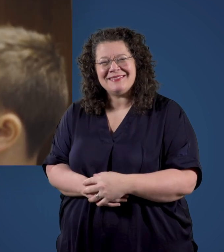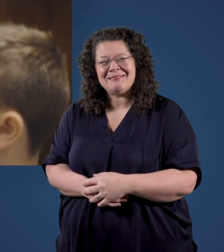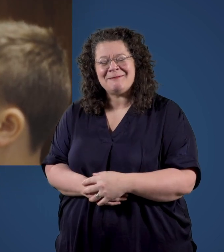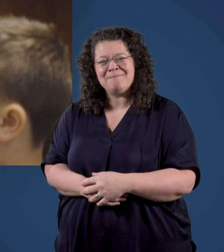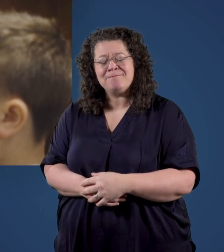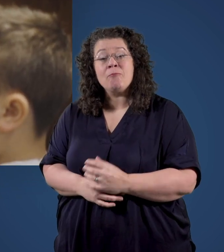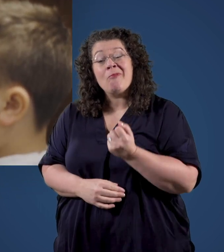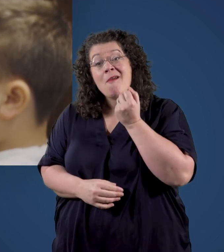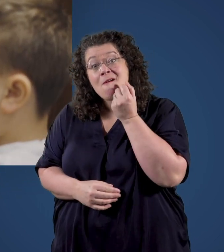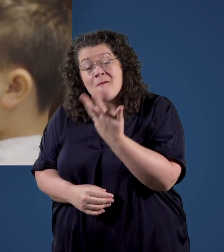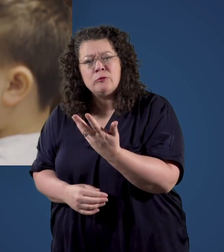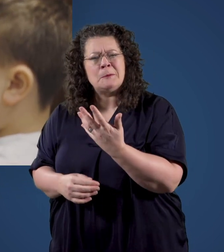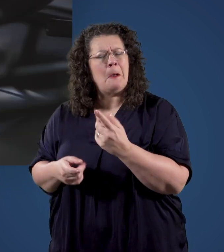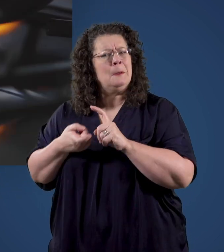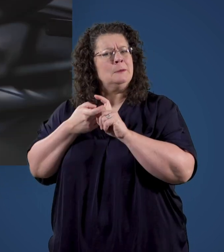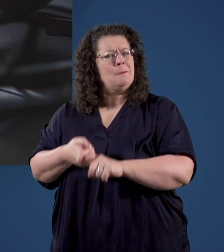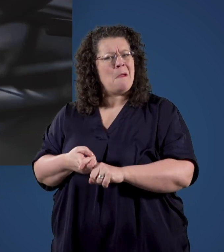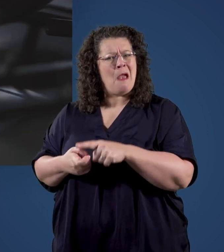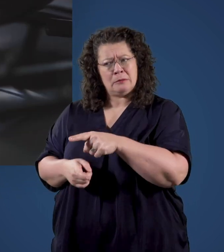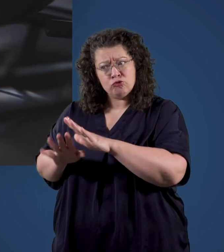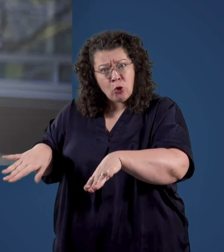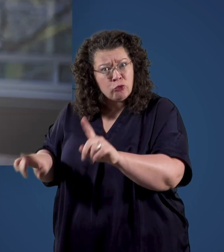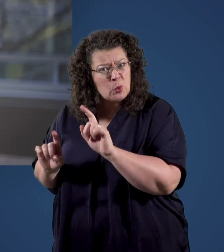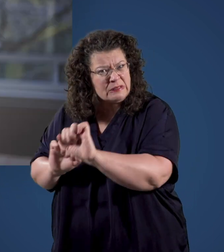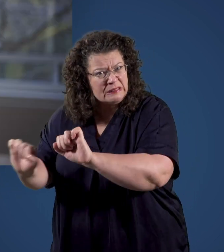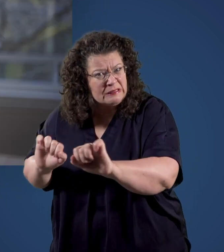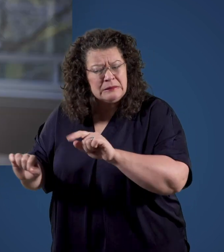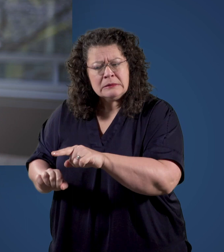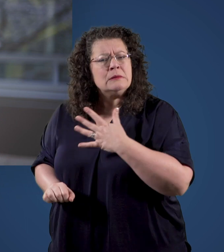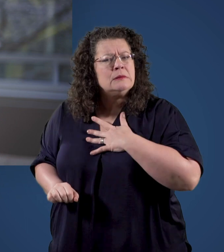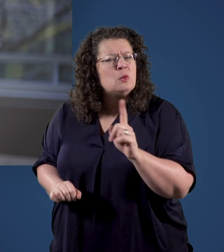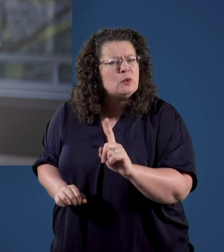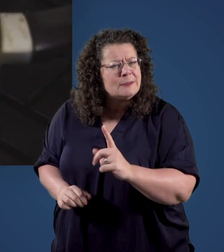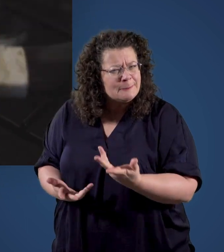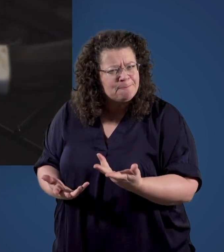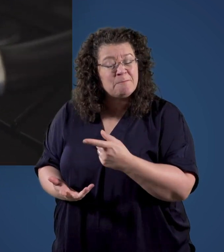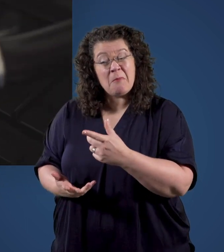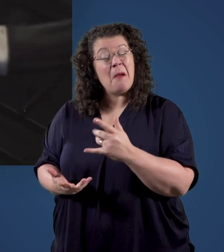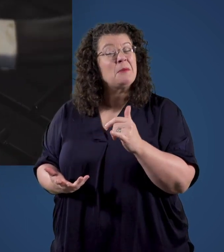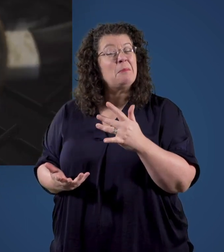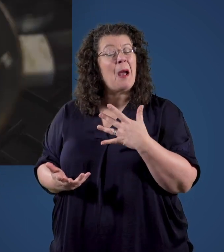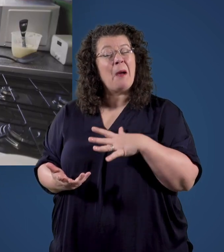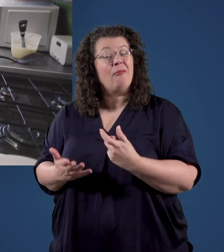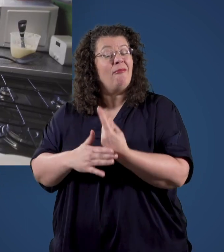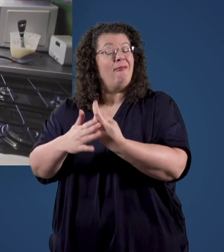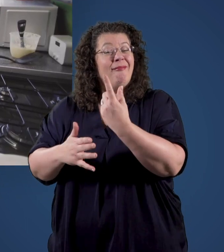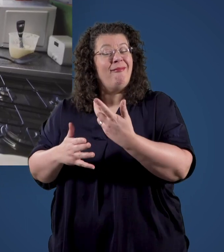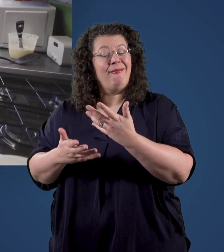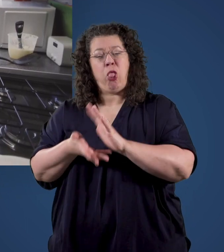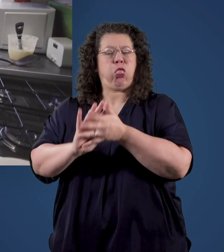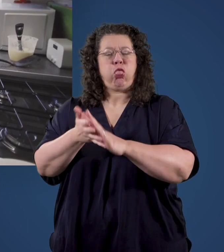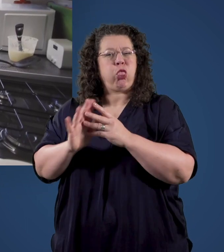On a daily basis, it's really depending on the children, what they like. Sometimes we do a bit of messy cooking, pancakes, have some fun in the